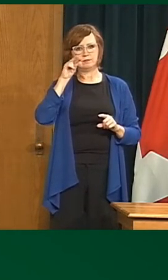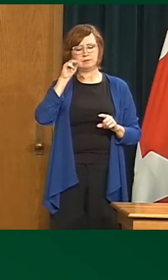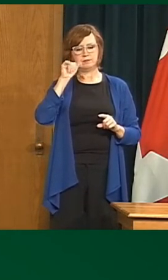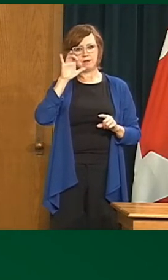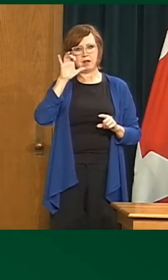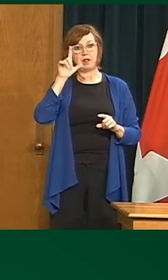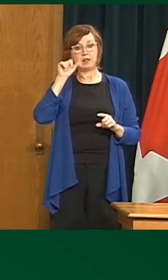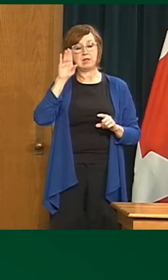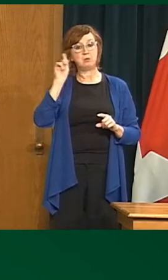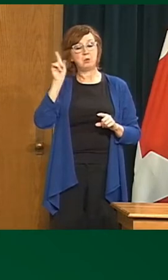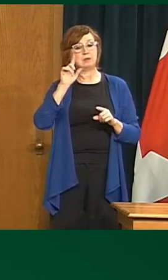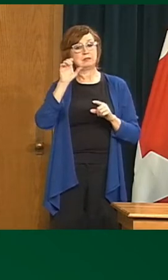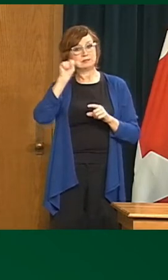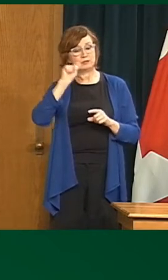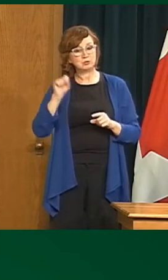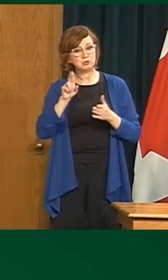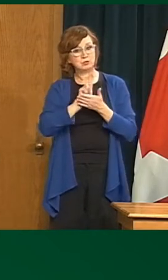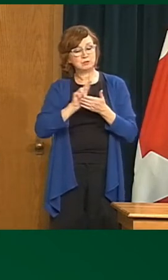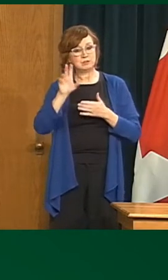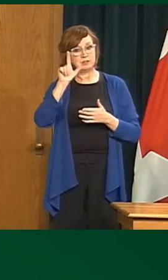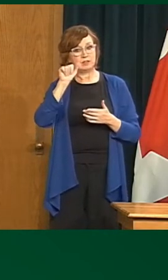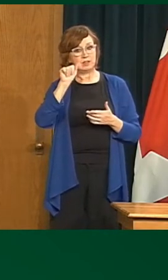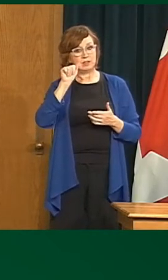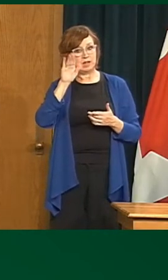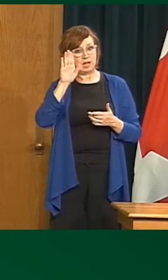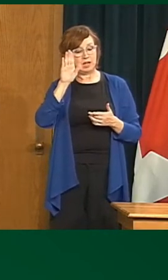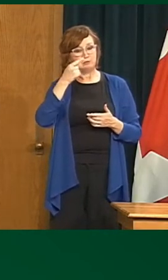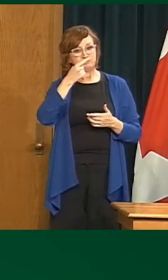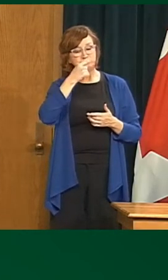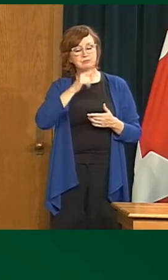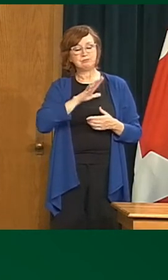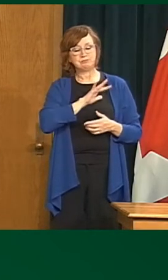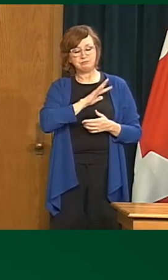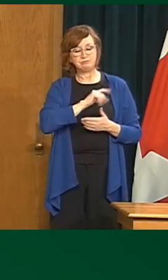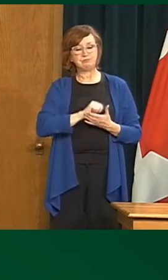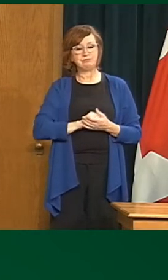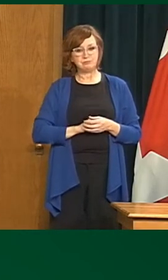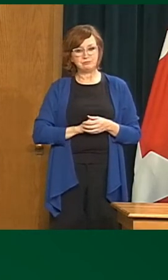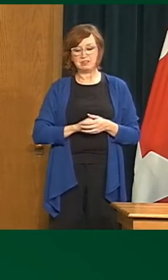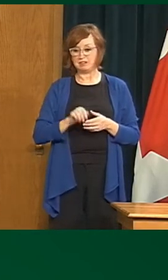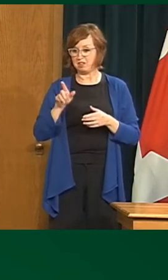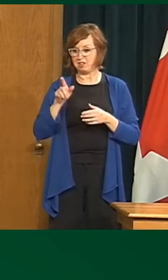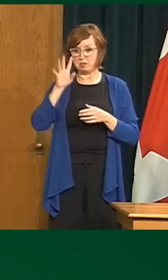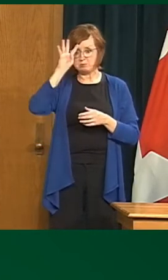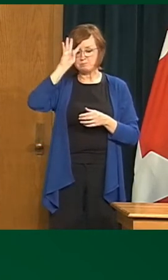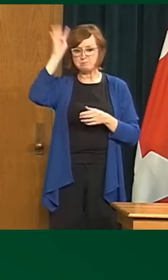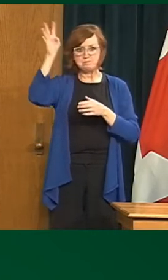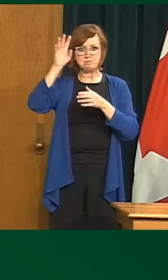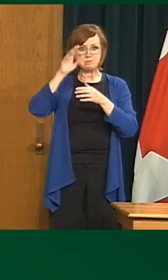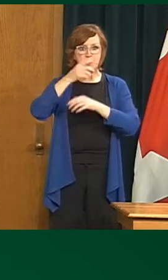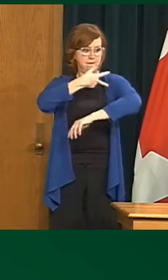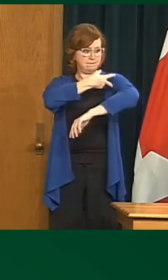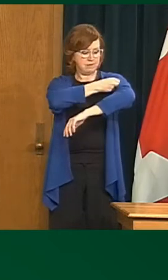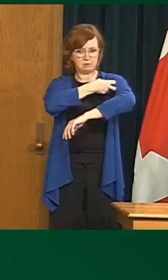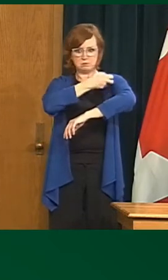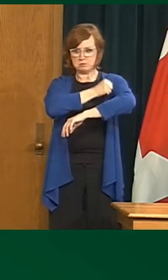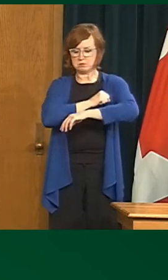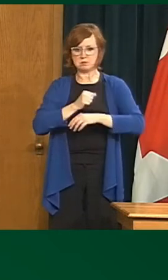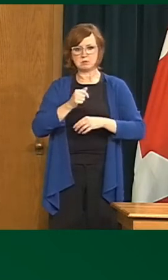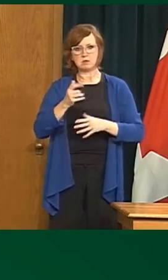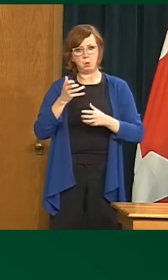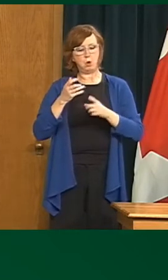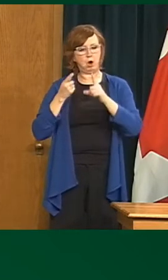the world-leading research that they're doing with other companies around the world on developing a vaccine or a number of different vaccines, and that's